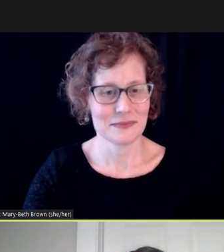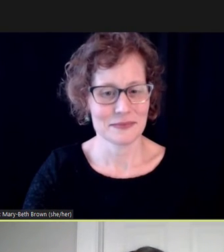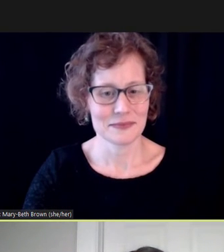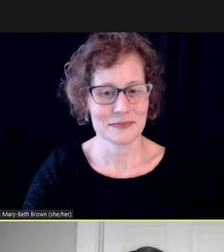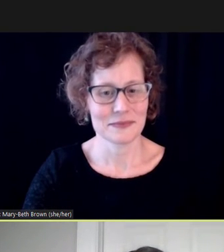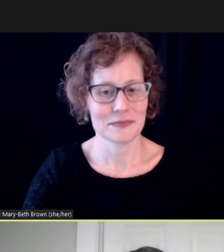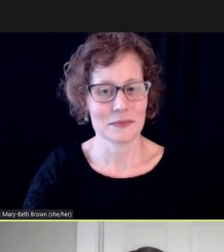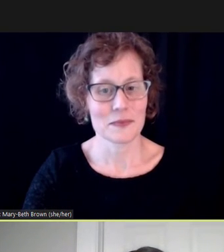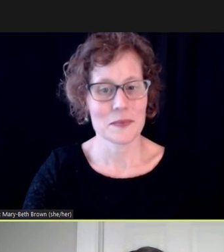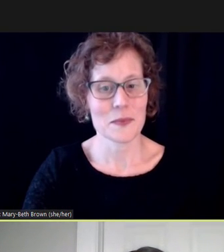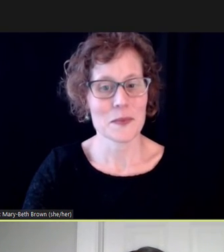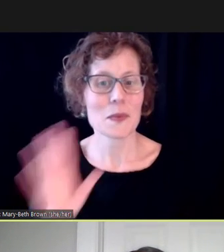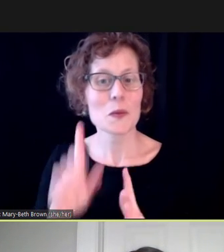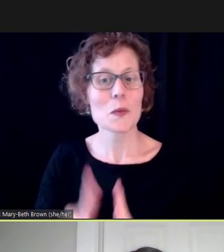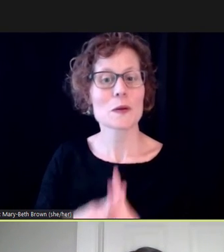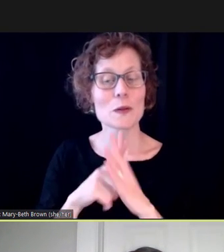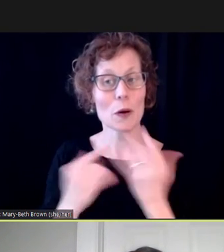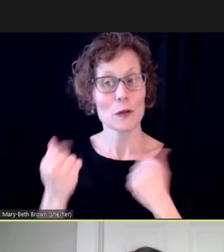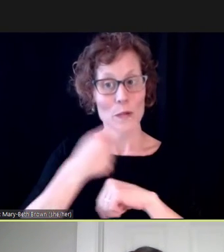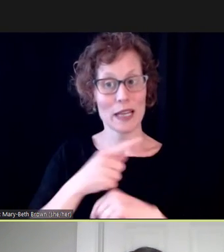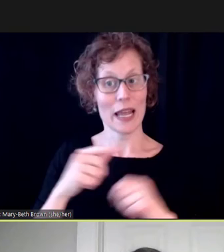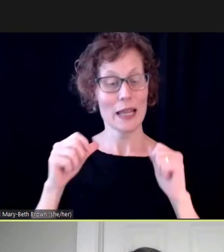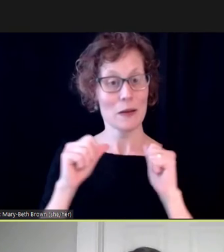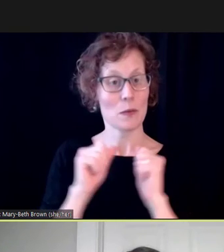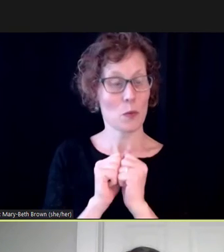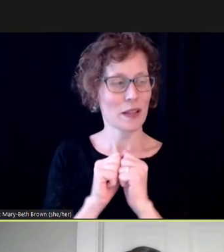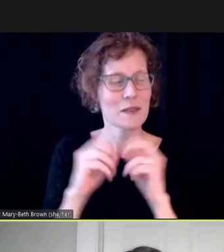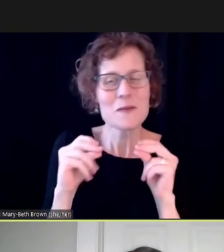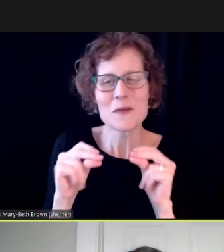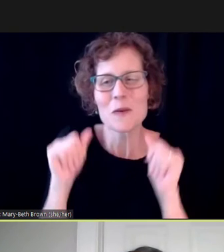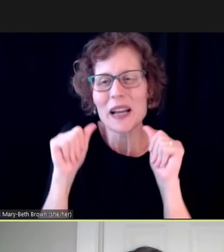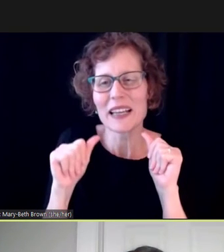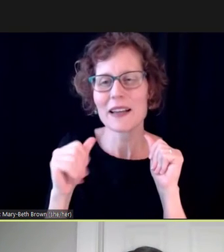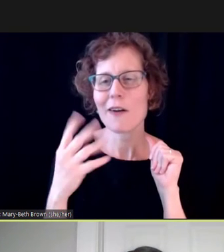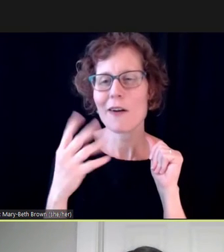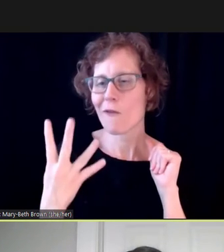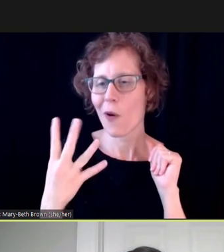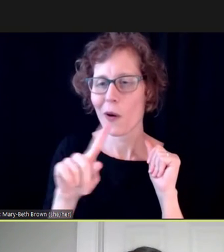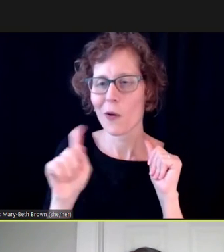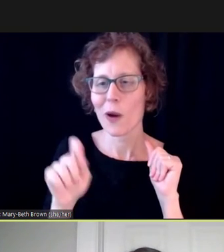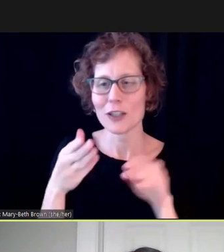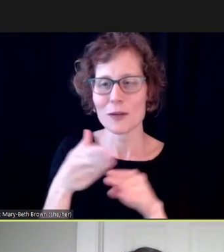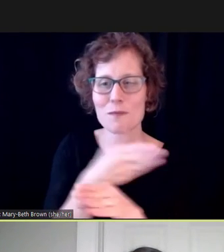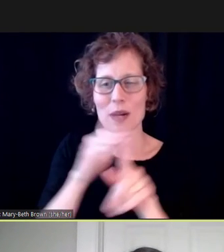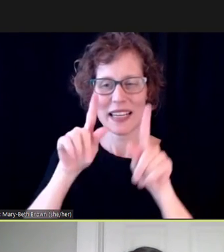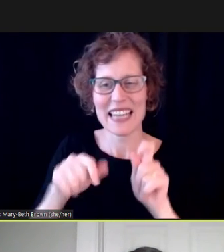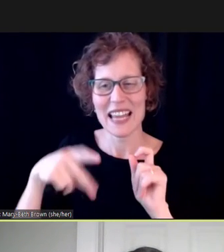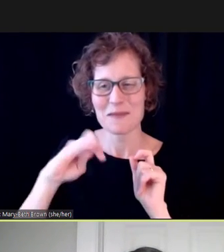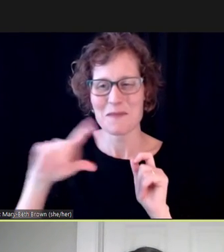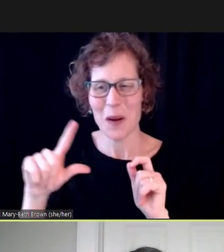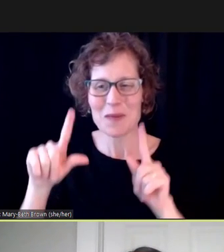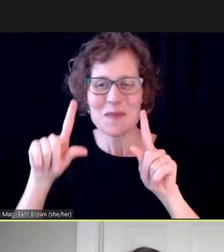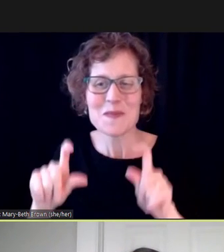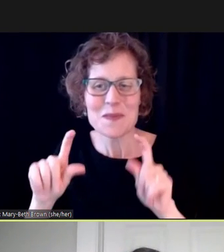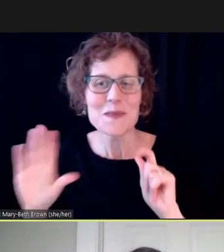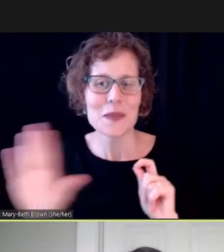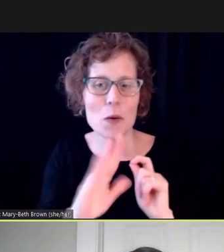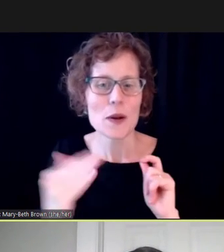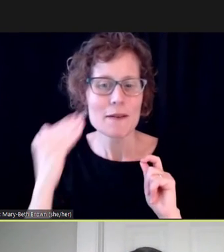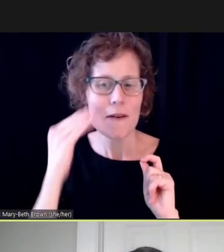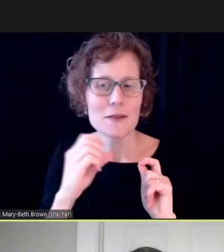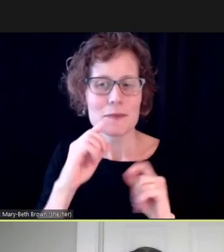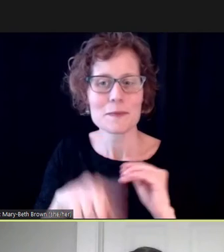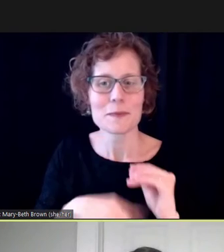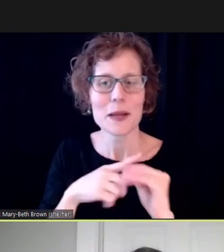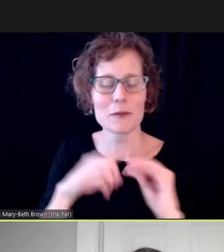We're going to start you off today by taking a quick little 4-question pretest poll just to kind of test your knowledge of